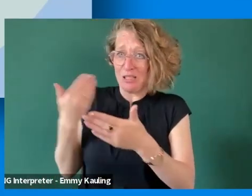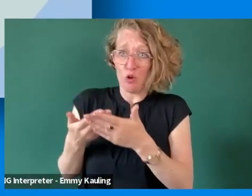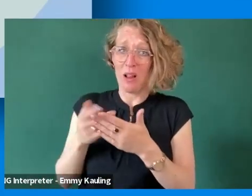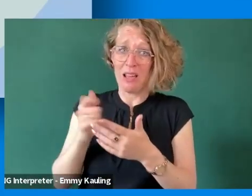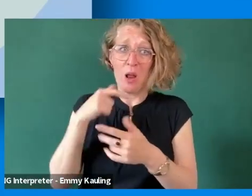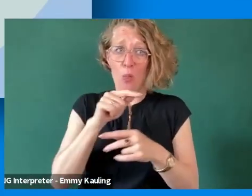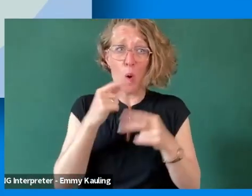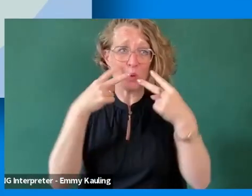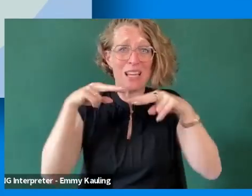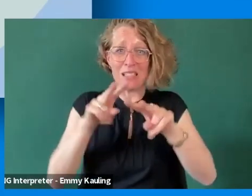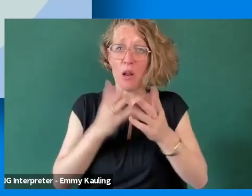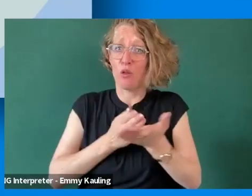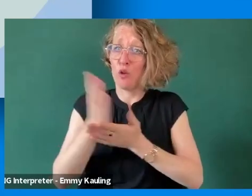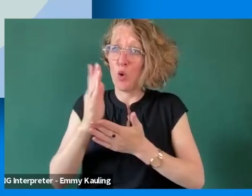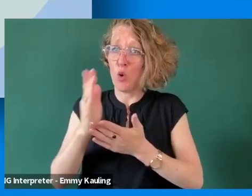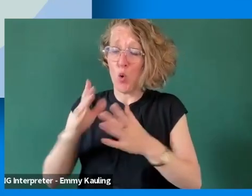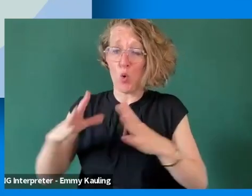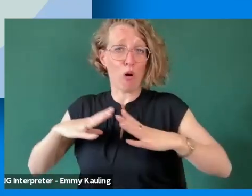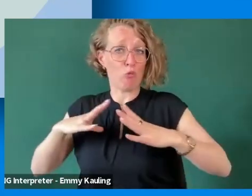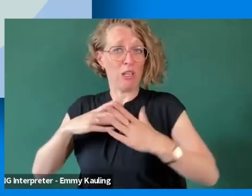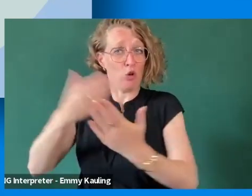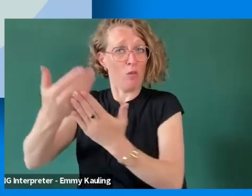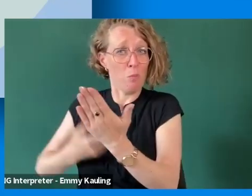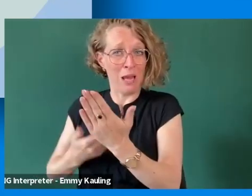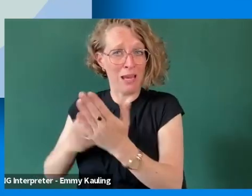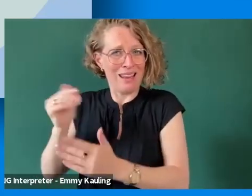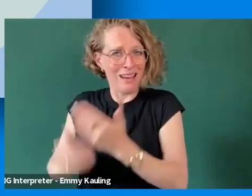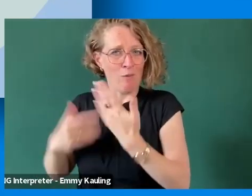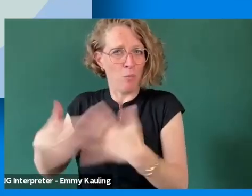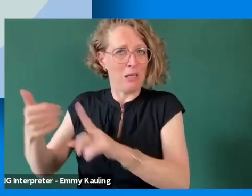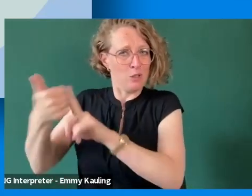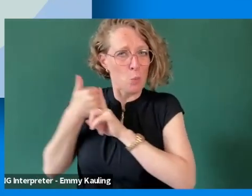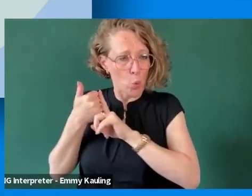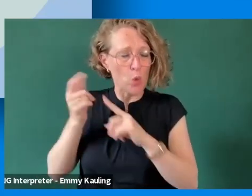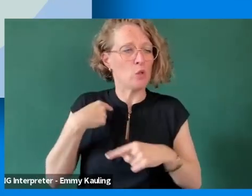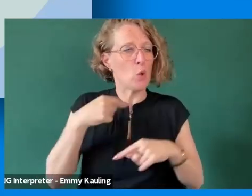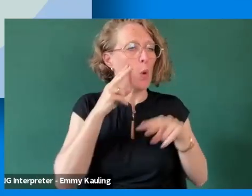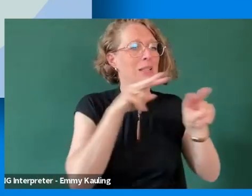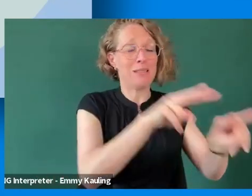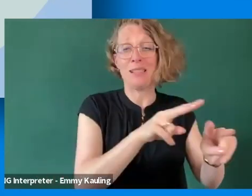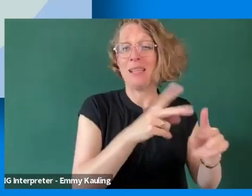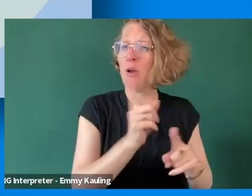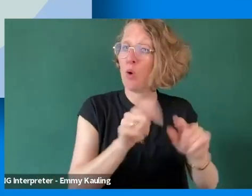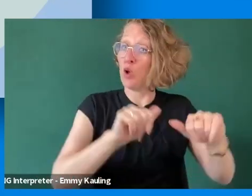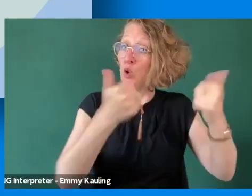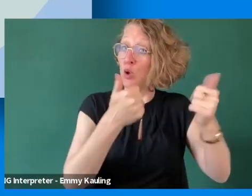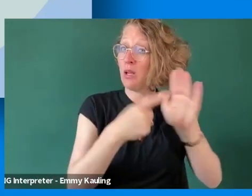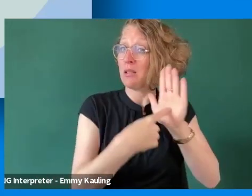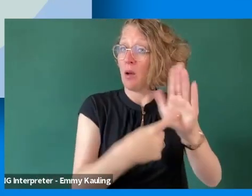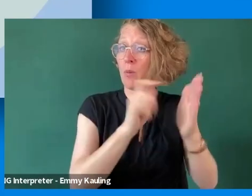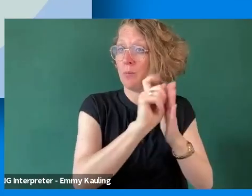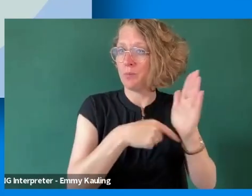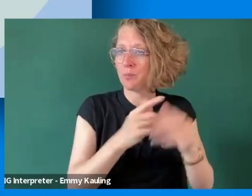insights during the preparation of their bid in the first place. So I hope that answers your question, Sophie.